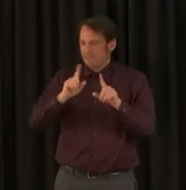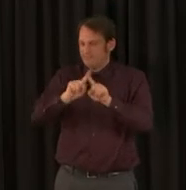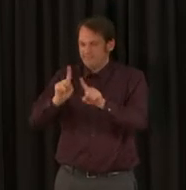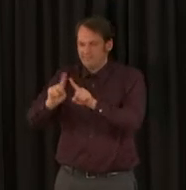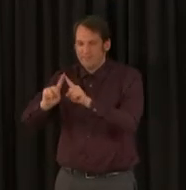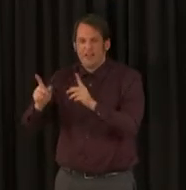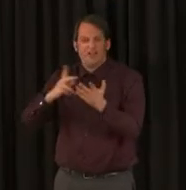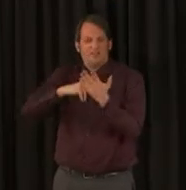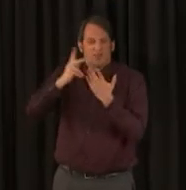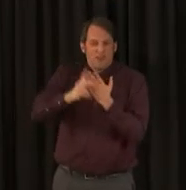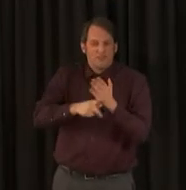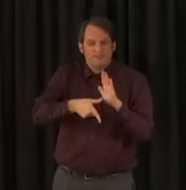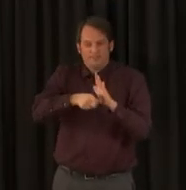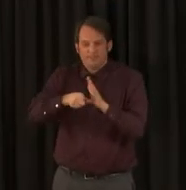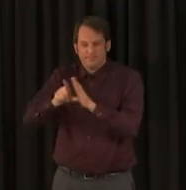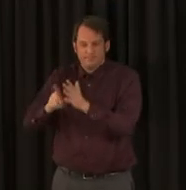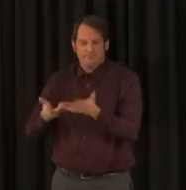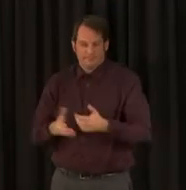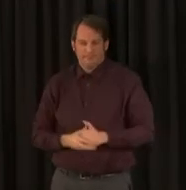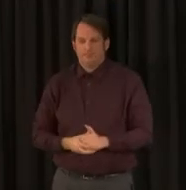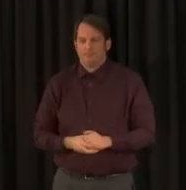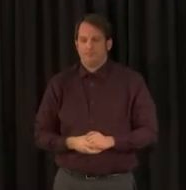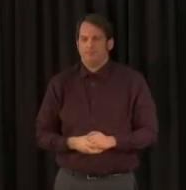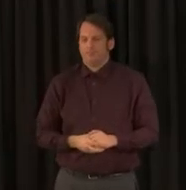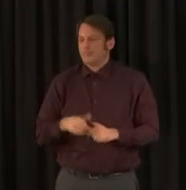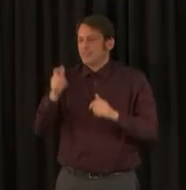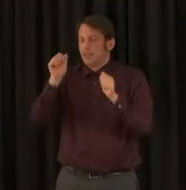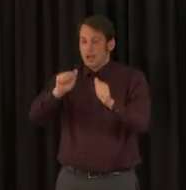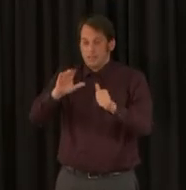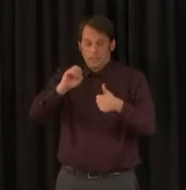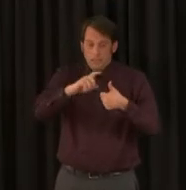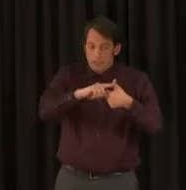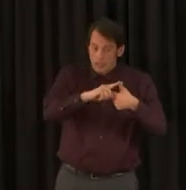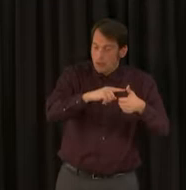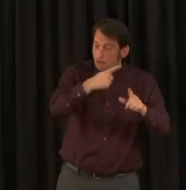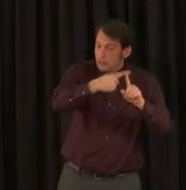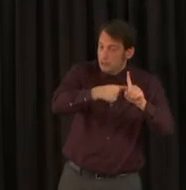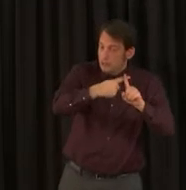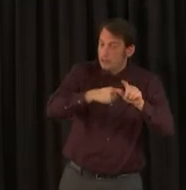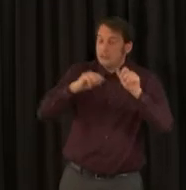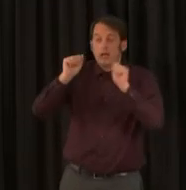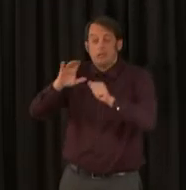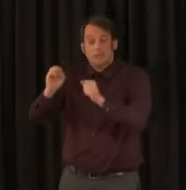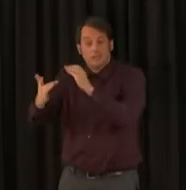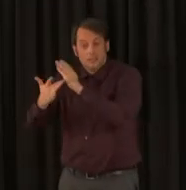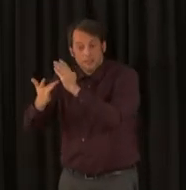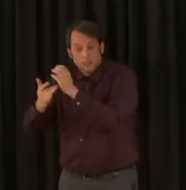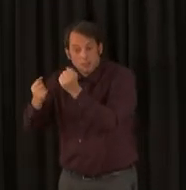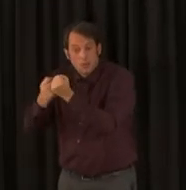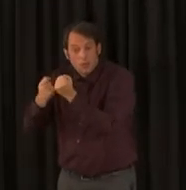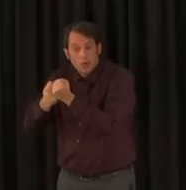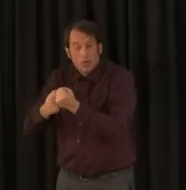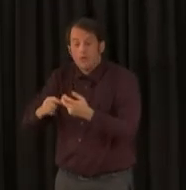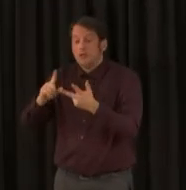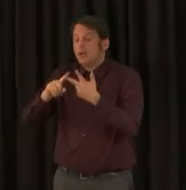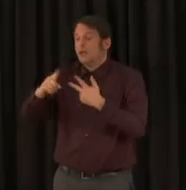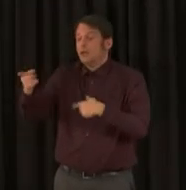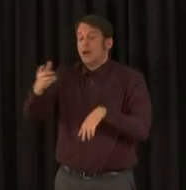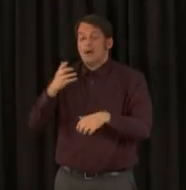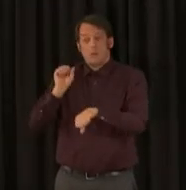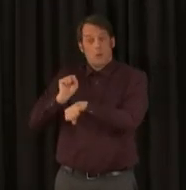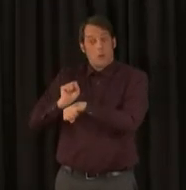engaged CohnReznick to provide technical support to businesses in downtown DC. The downtown BID will be paying up